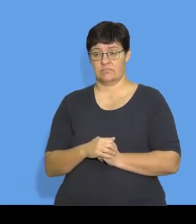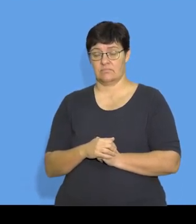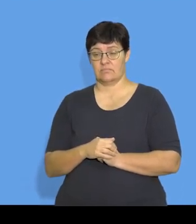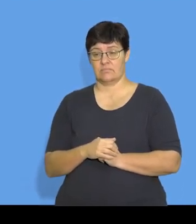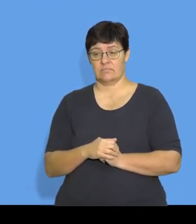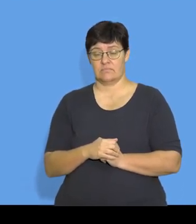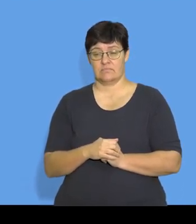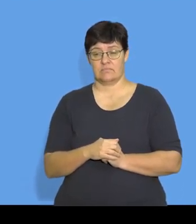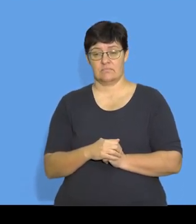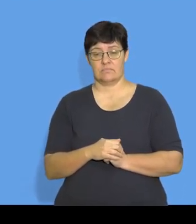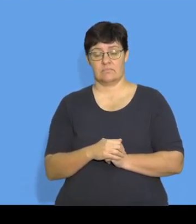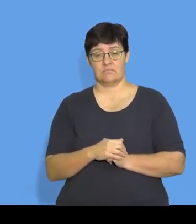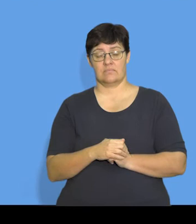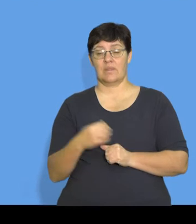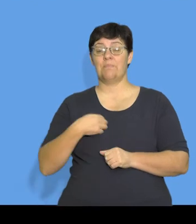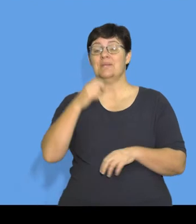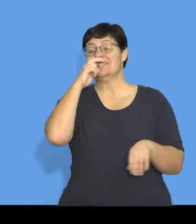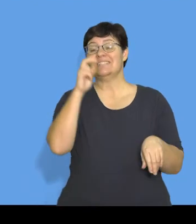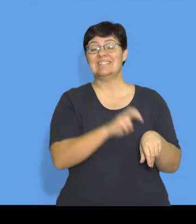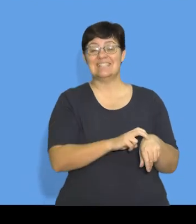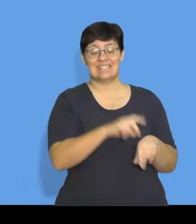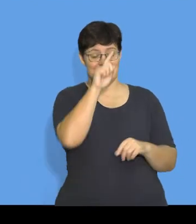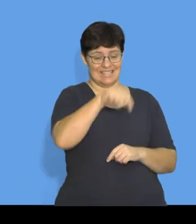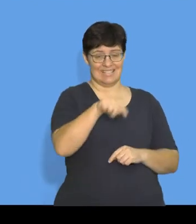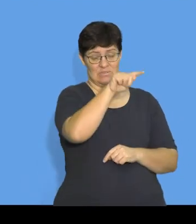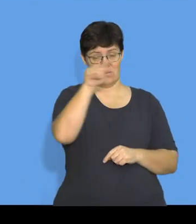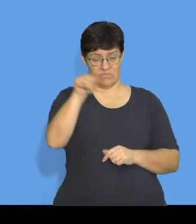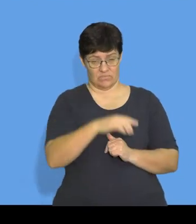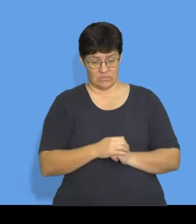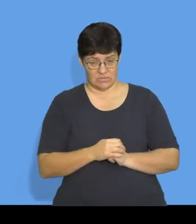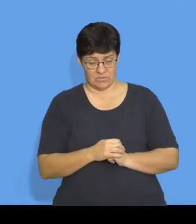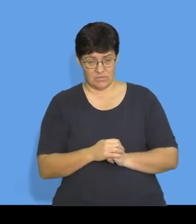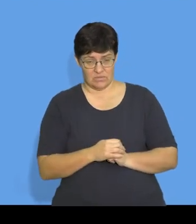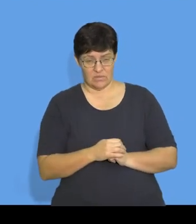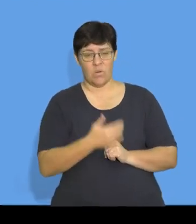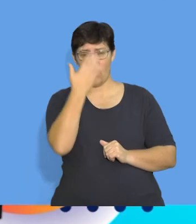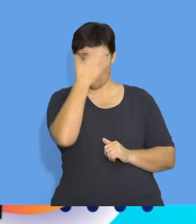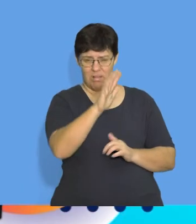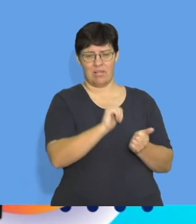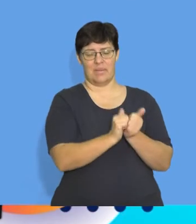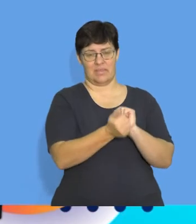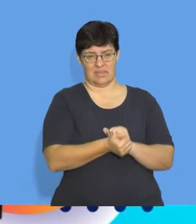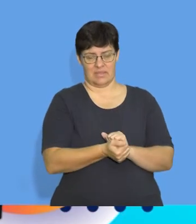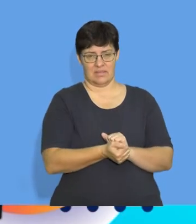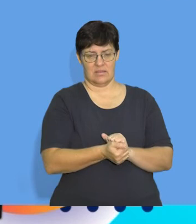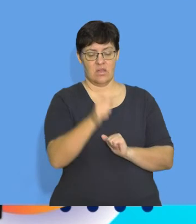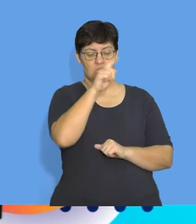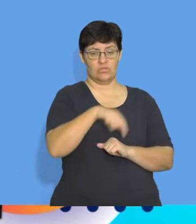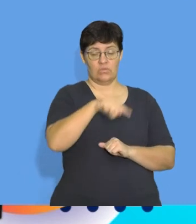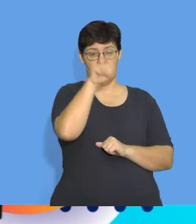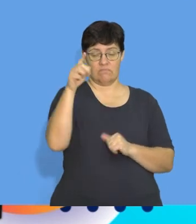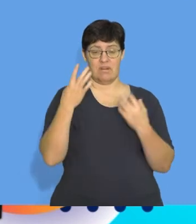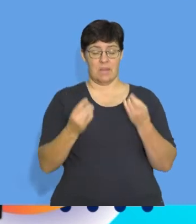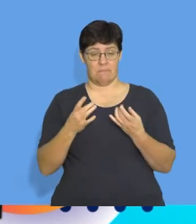Okay? I need to take the square root of this. You know from maths that when you take the square root of a